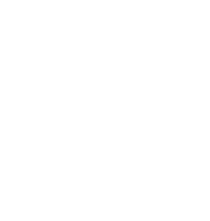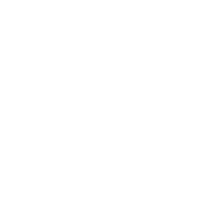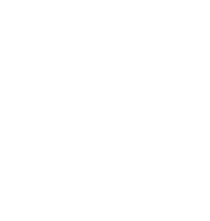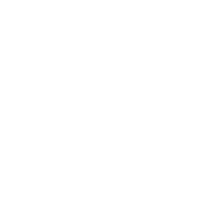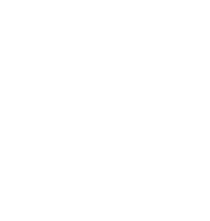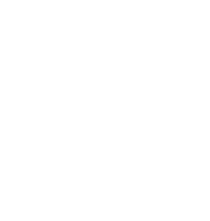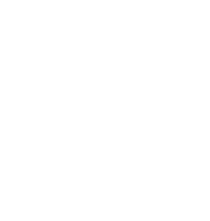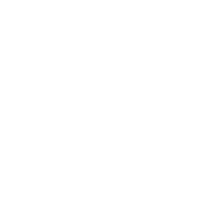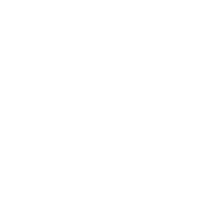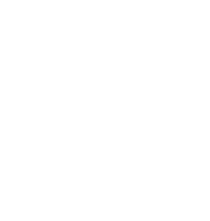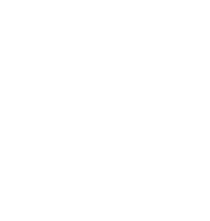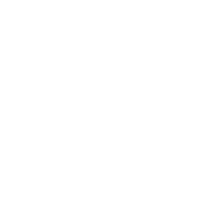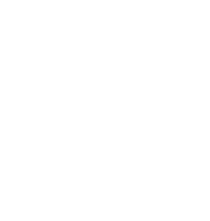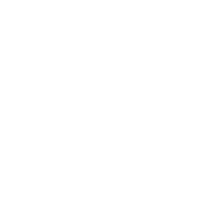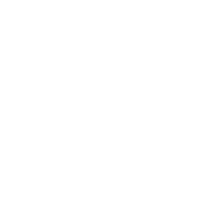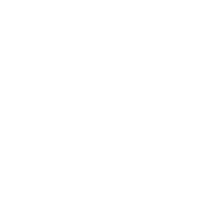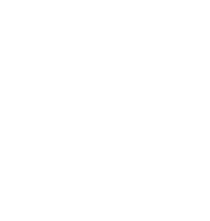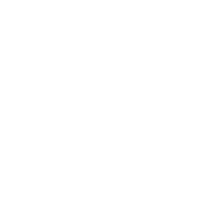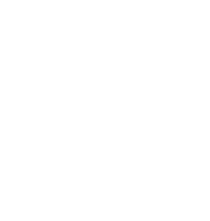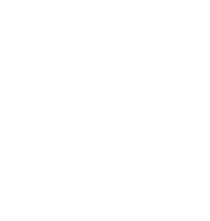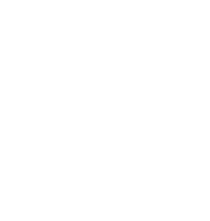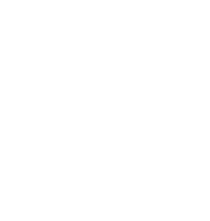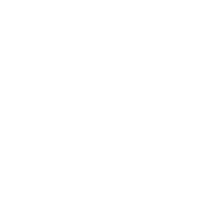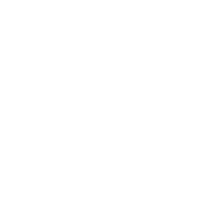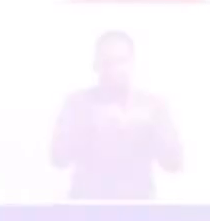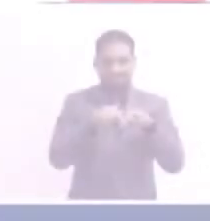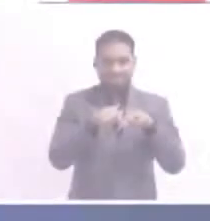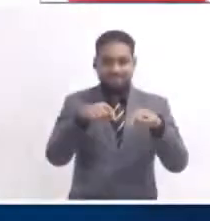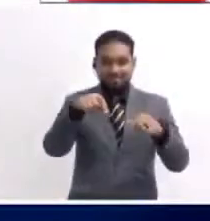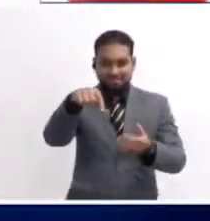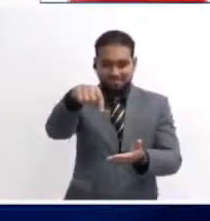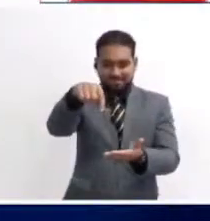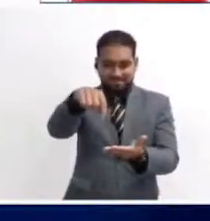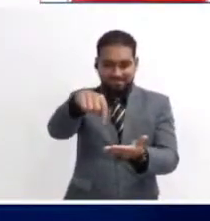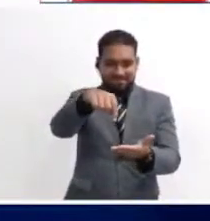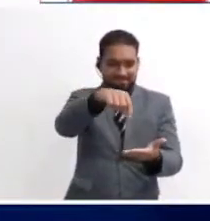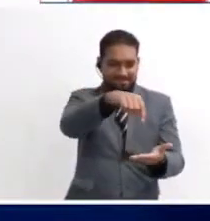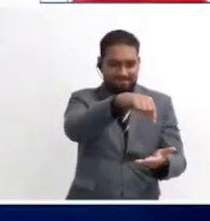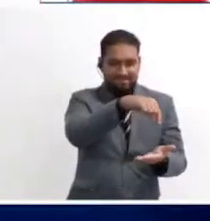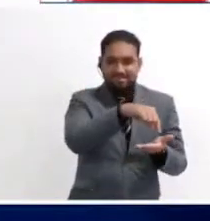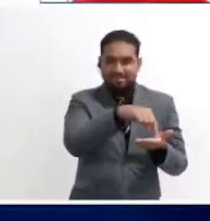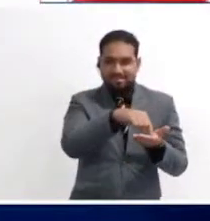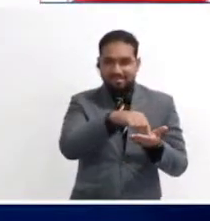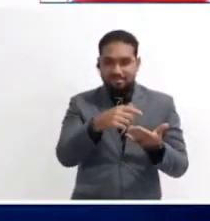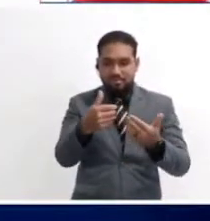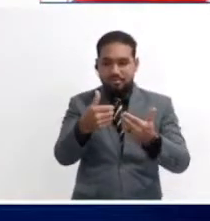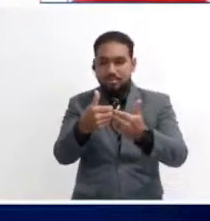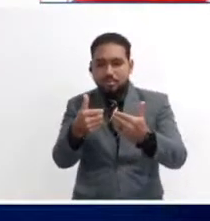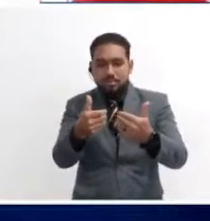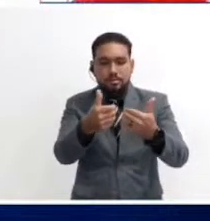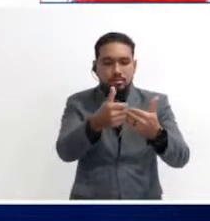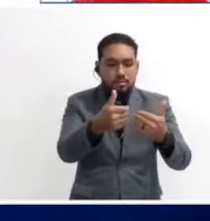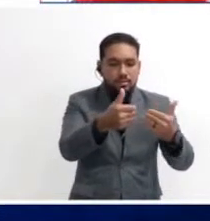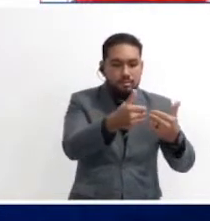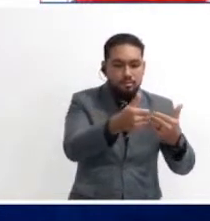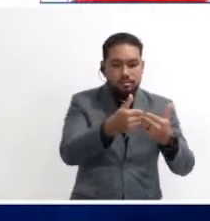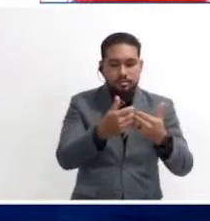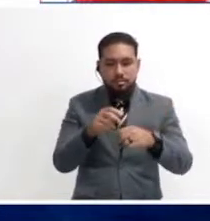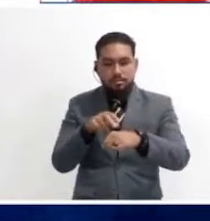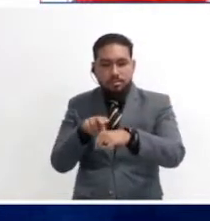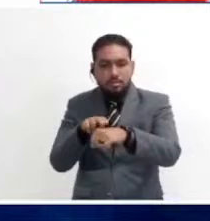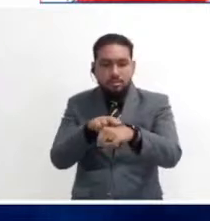vias. You can bury them inside the layers of the substrate. So it's quite a